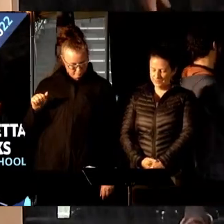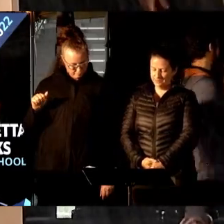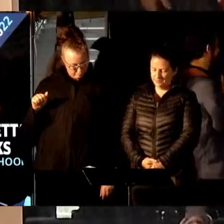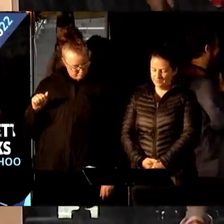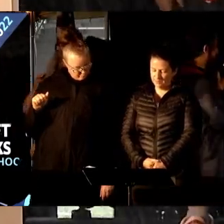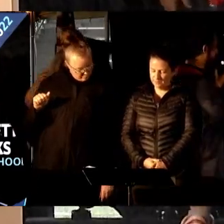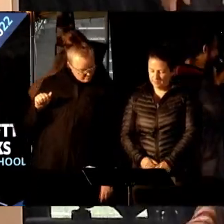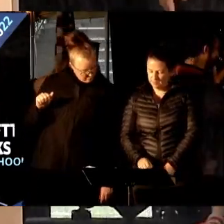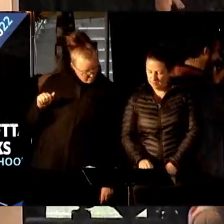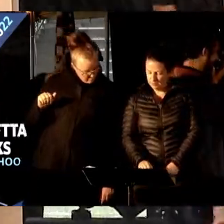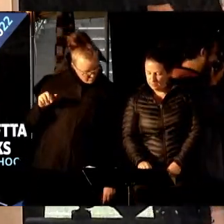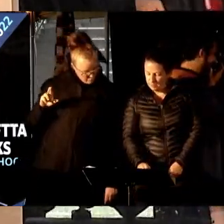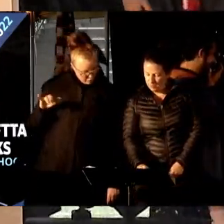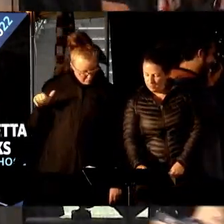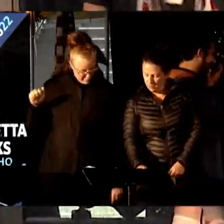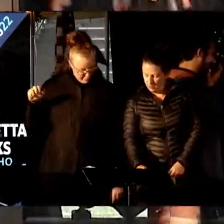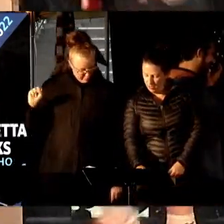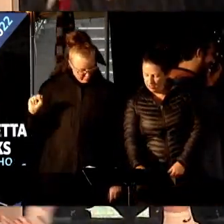Wyatt Price.